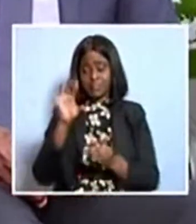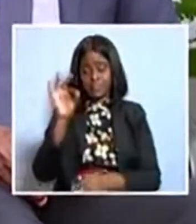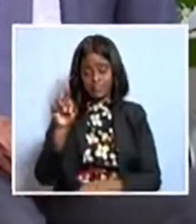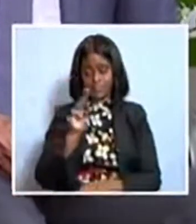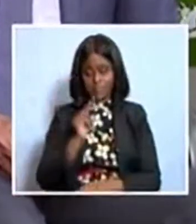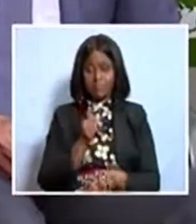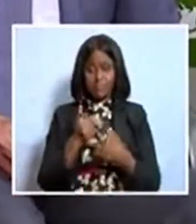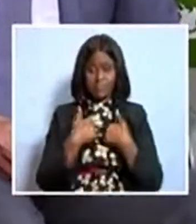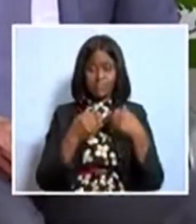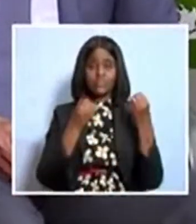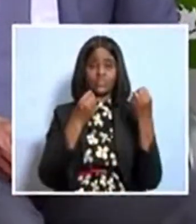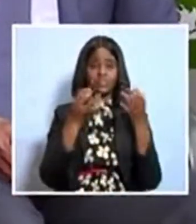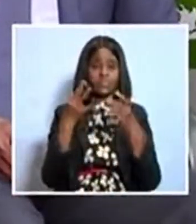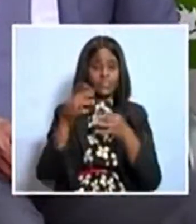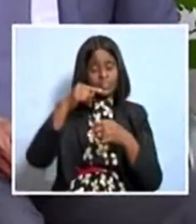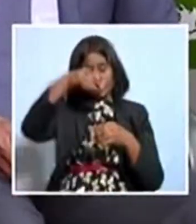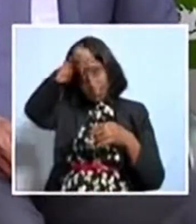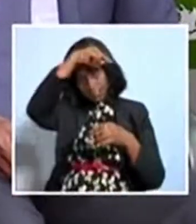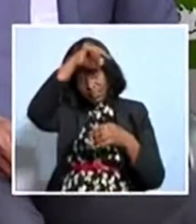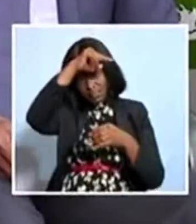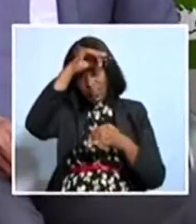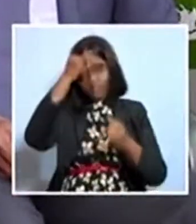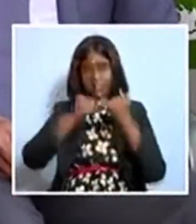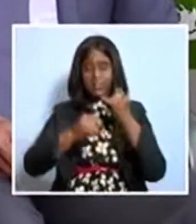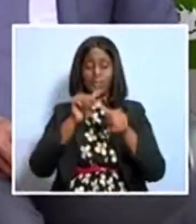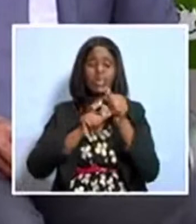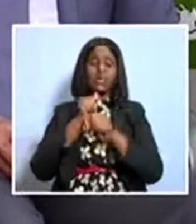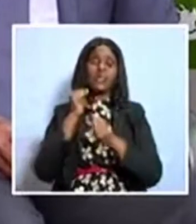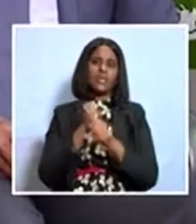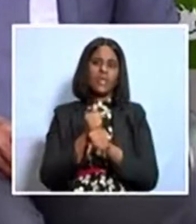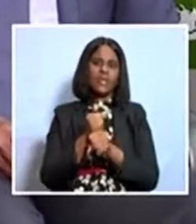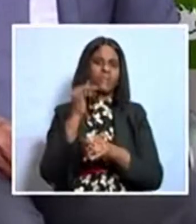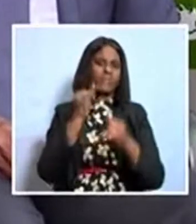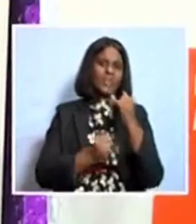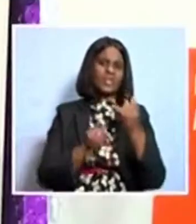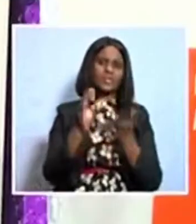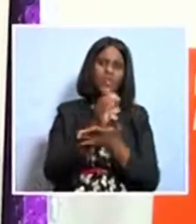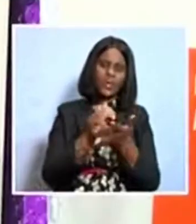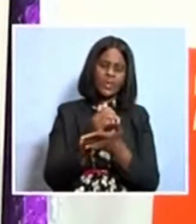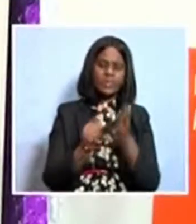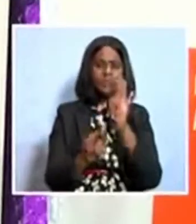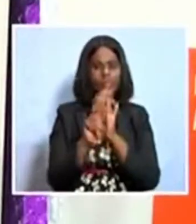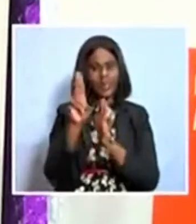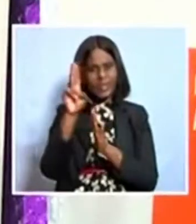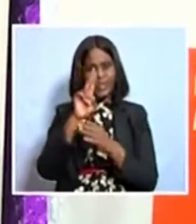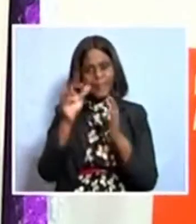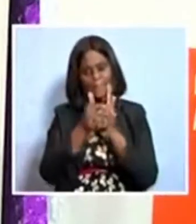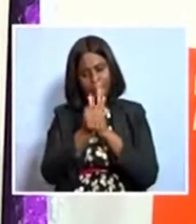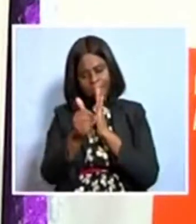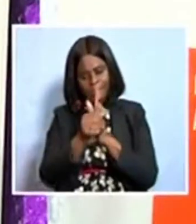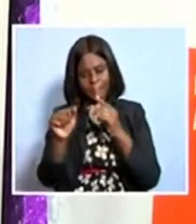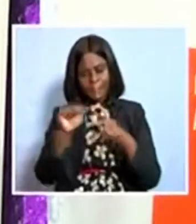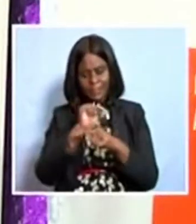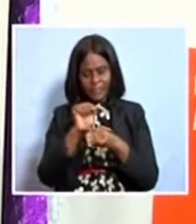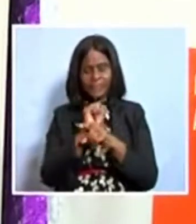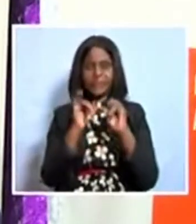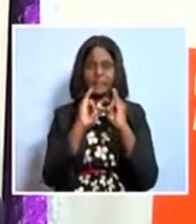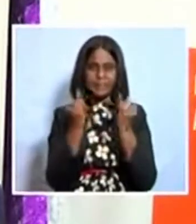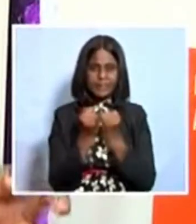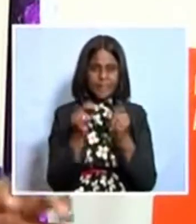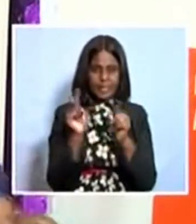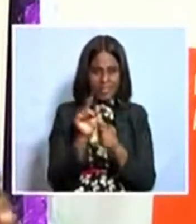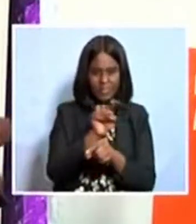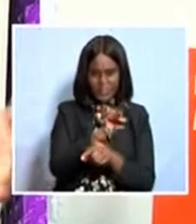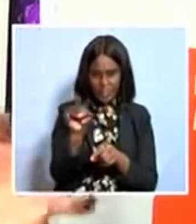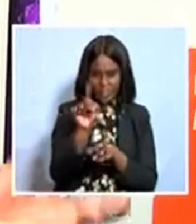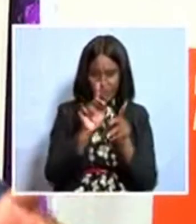do have quite a number of graduates, year in, year out, graduating from these vocational training institutions. And these